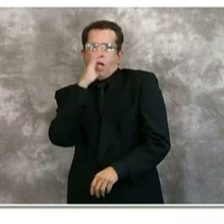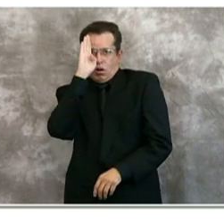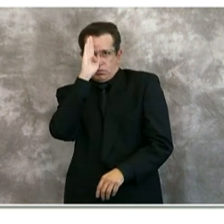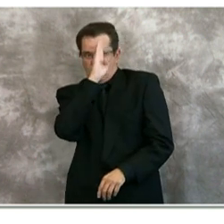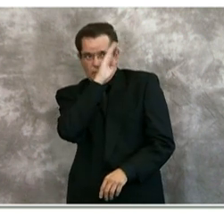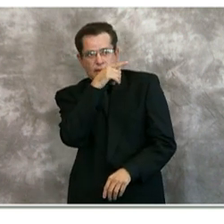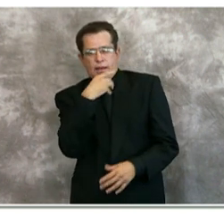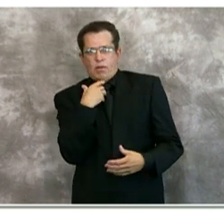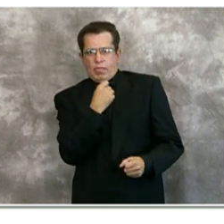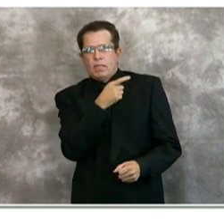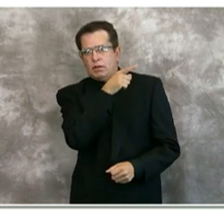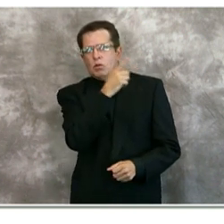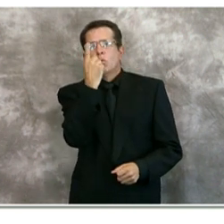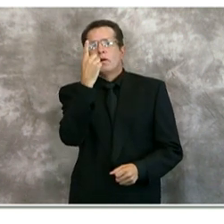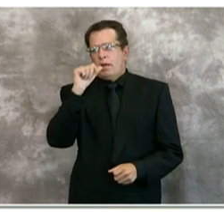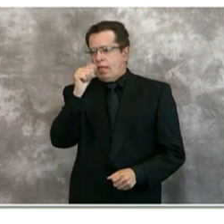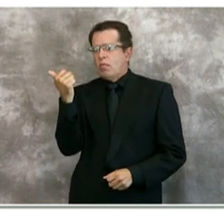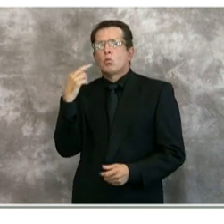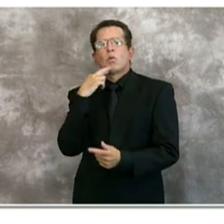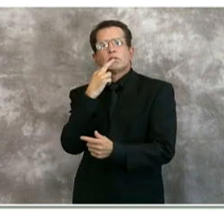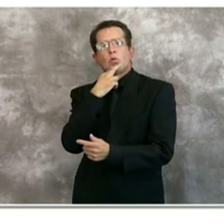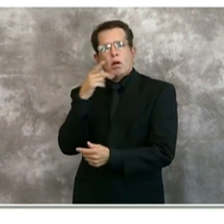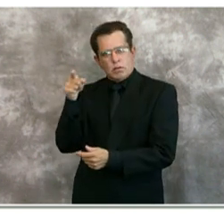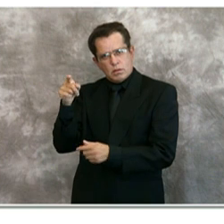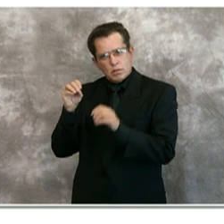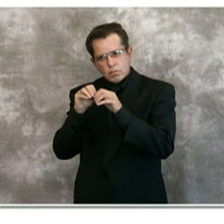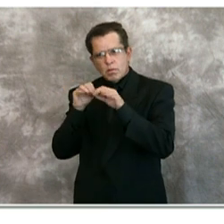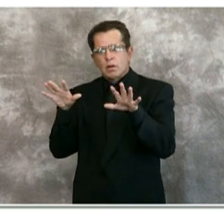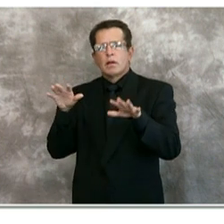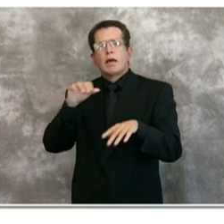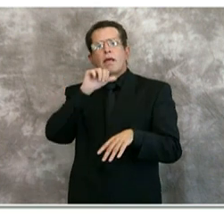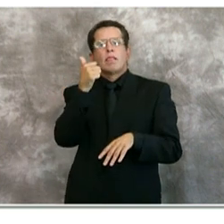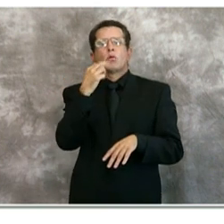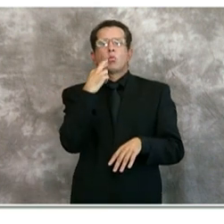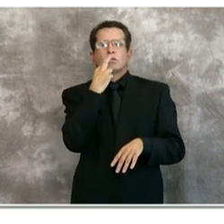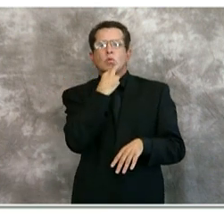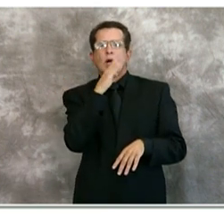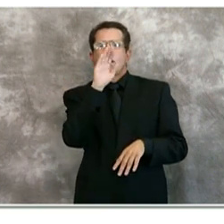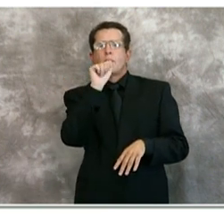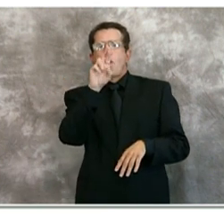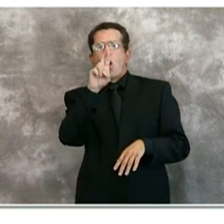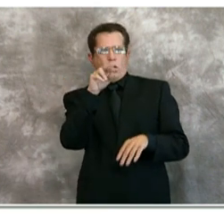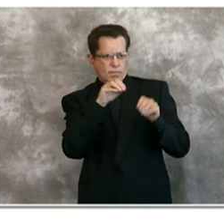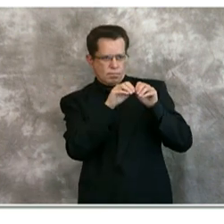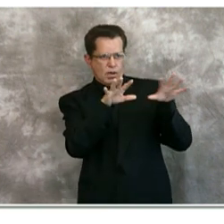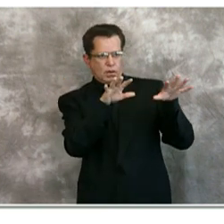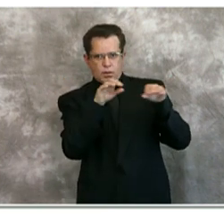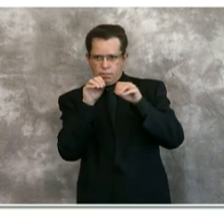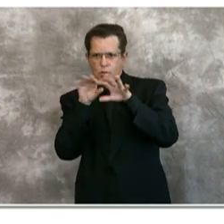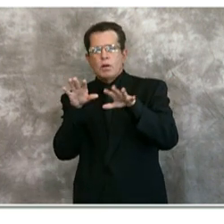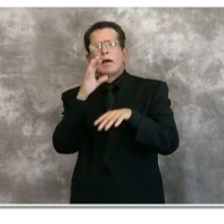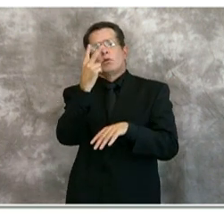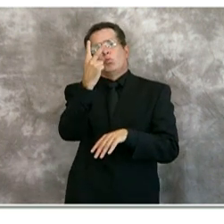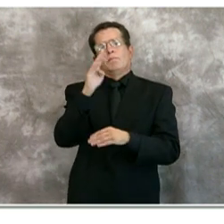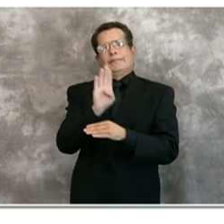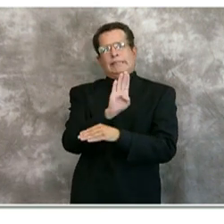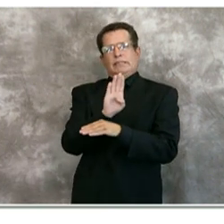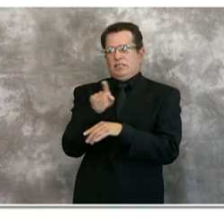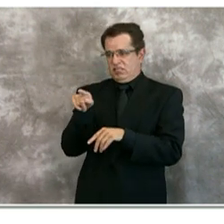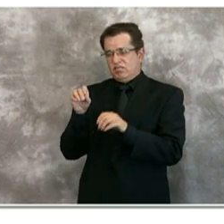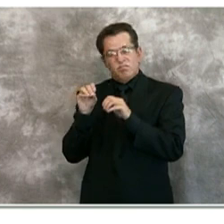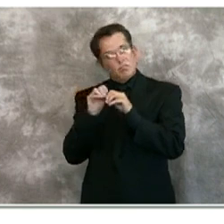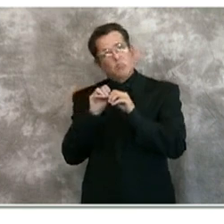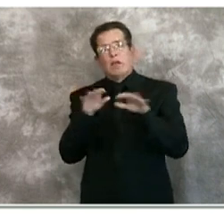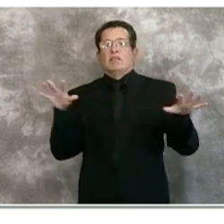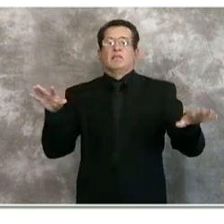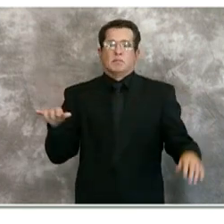1 that is purely a restaurant, and the other 2 that are restaurant/bars, and then we have 2 businesses. In the